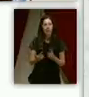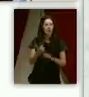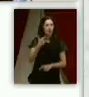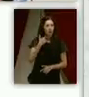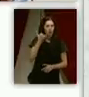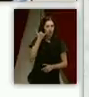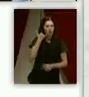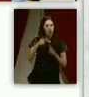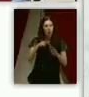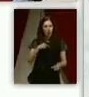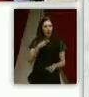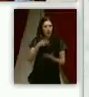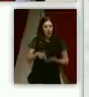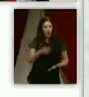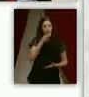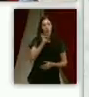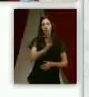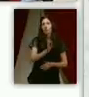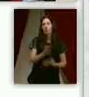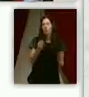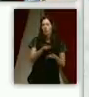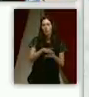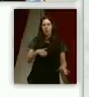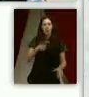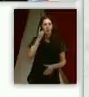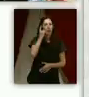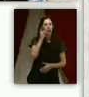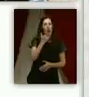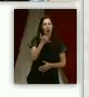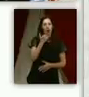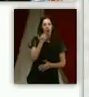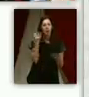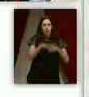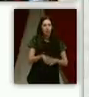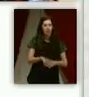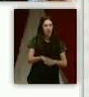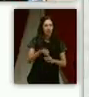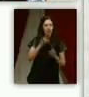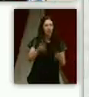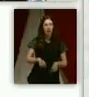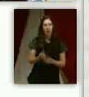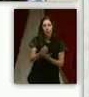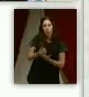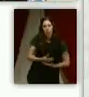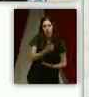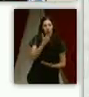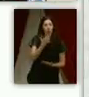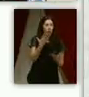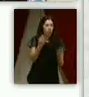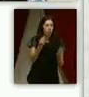a missed call or an unread SMS. Truth is that there is a certain